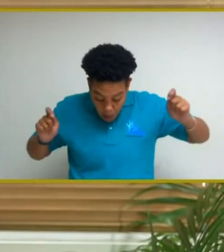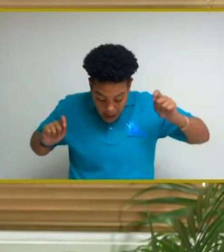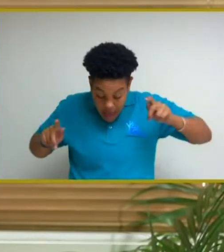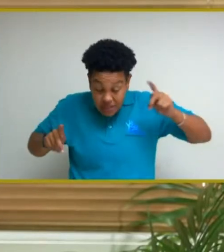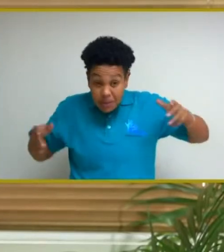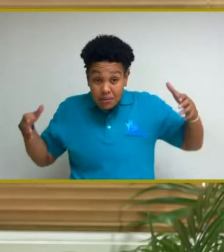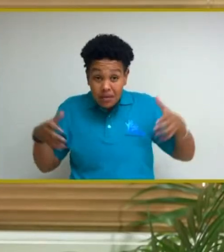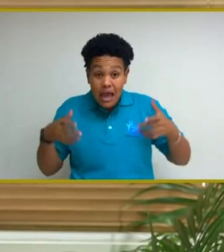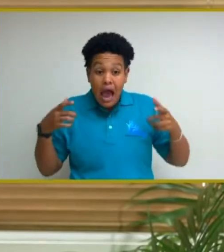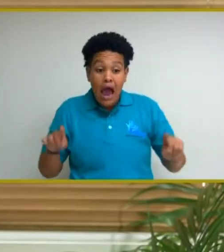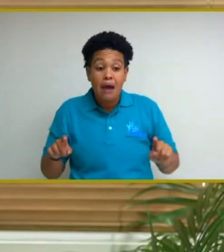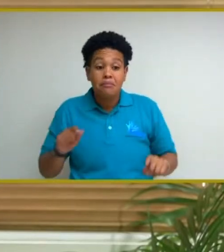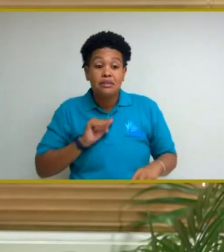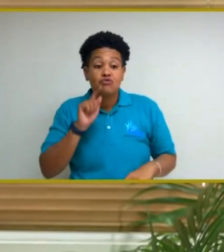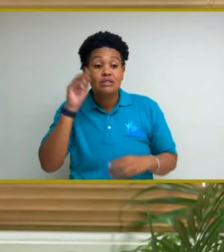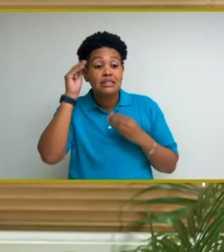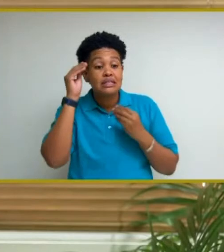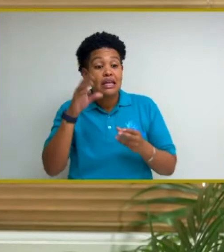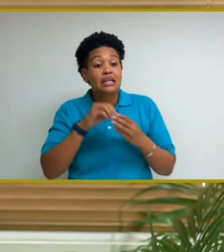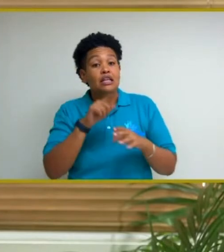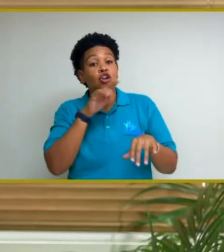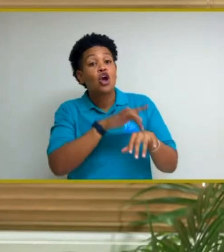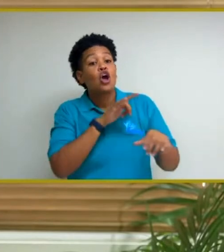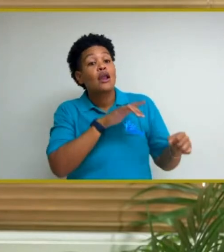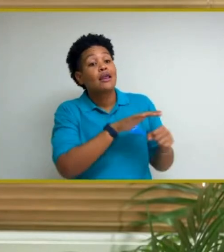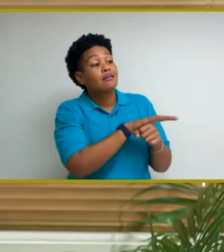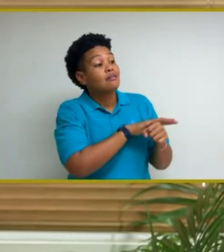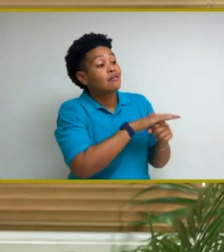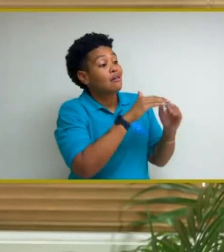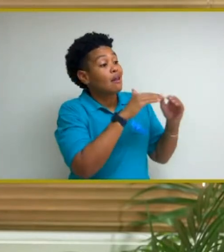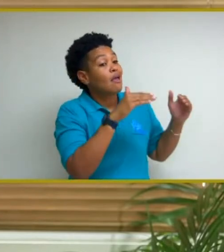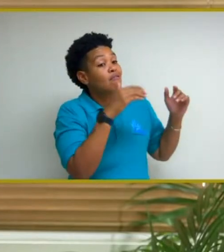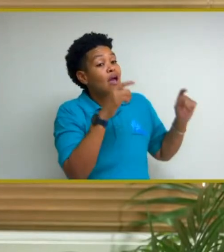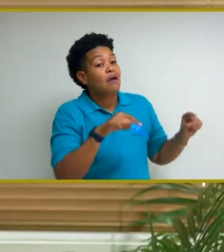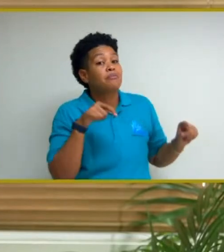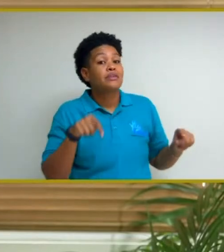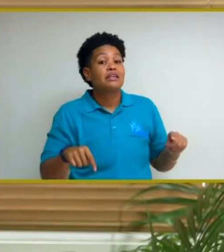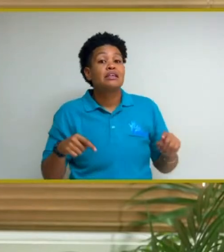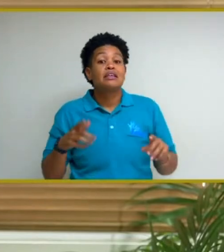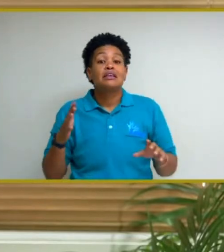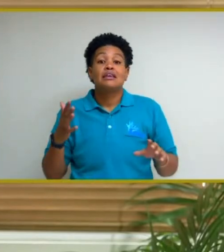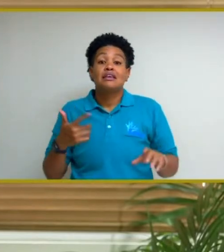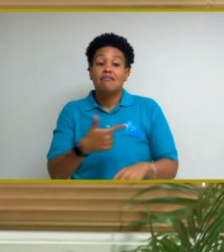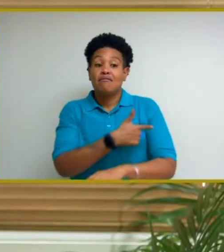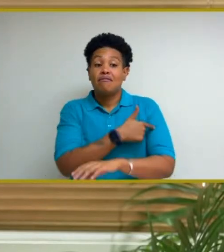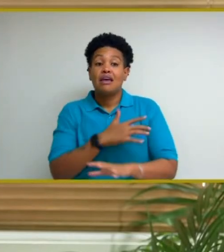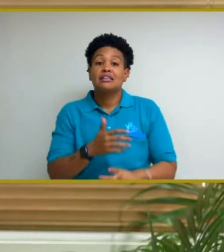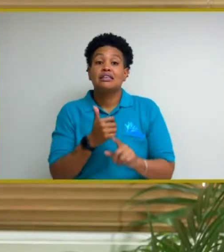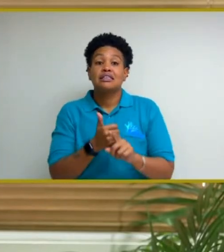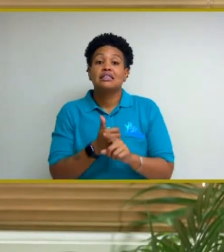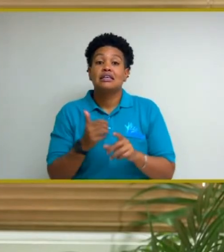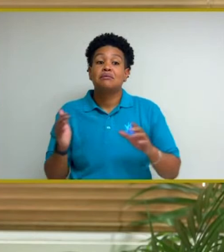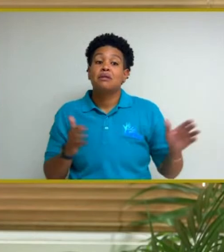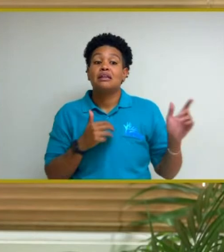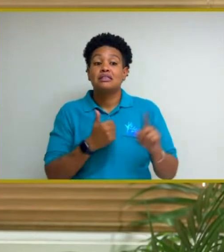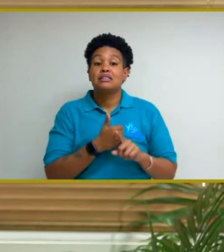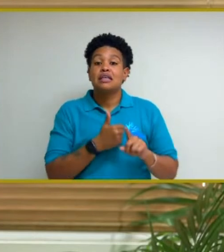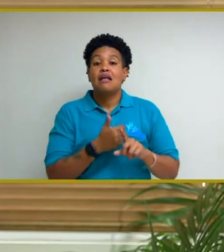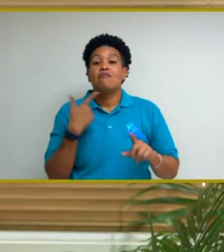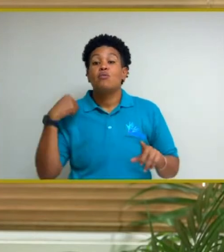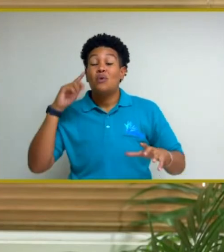population. As I had said in the early stages, that this vaccination exercise that we're embarking